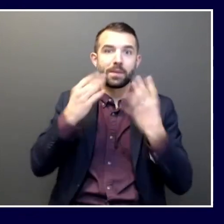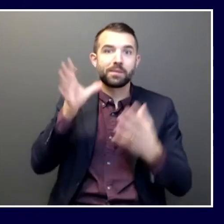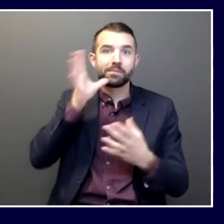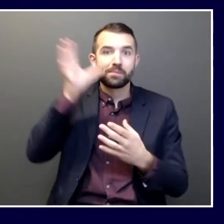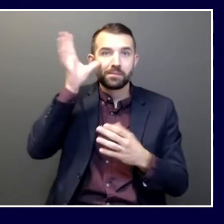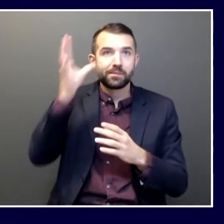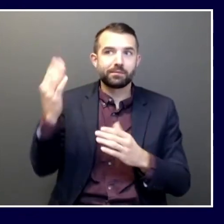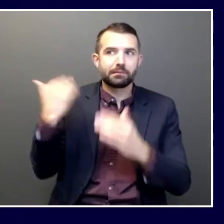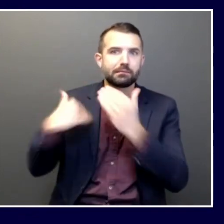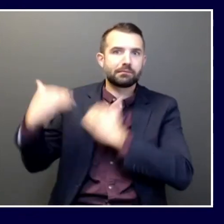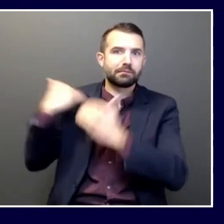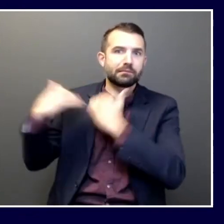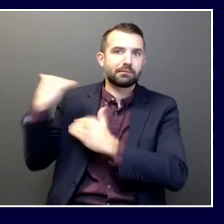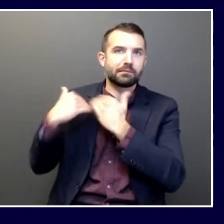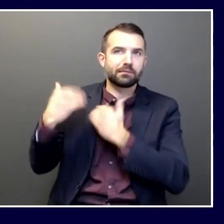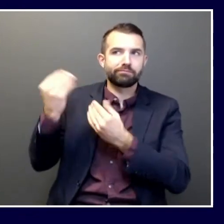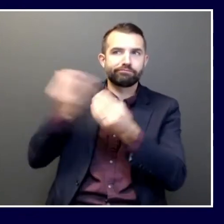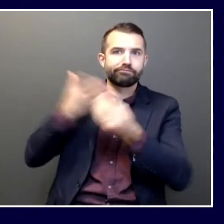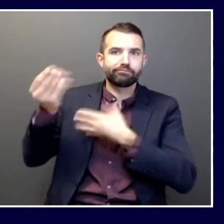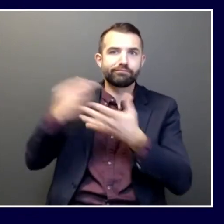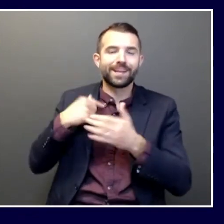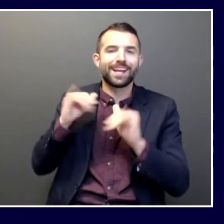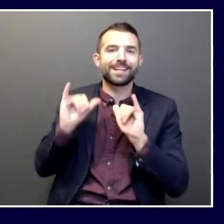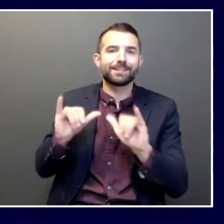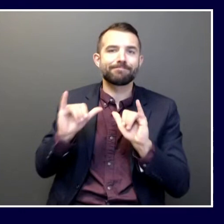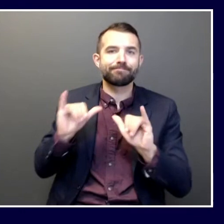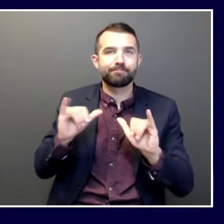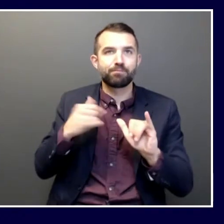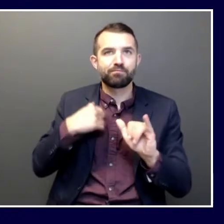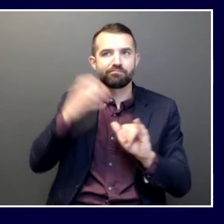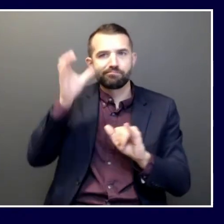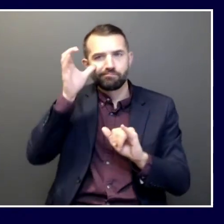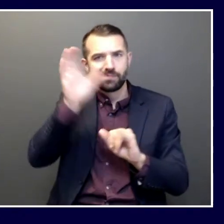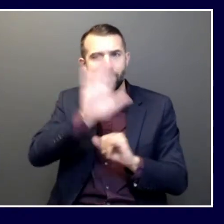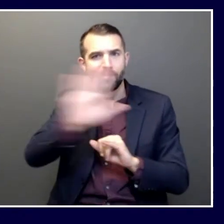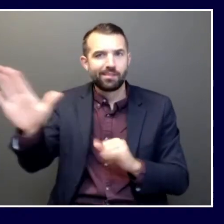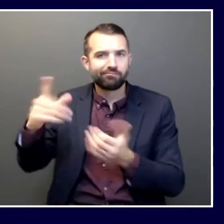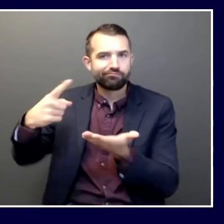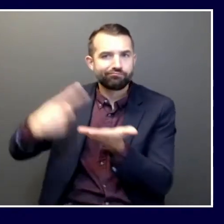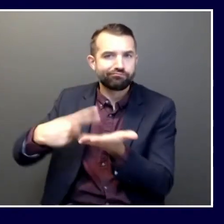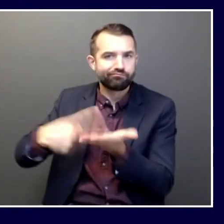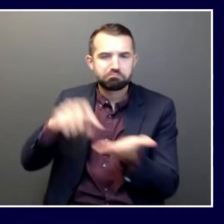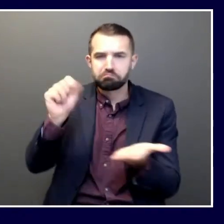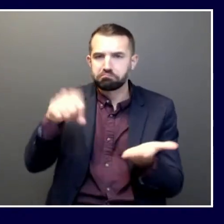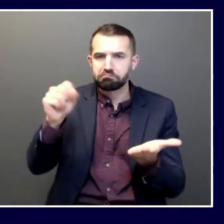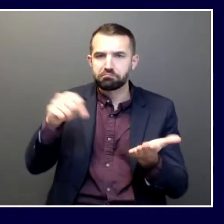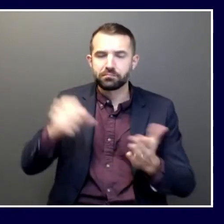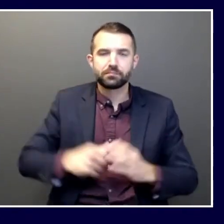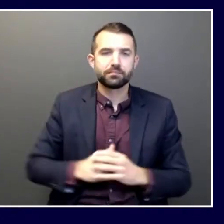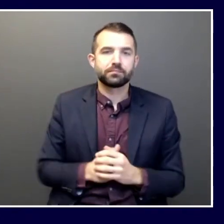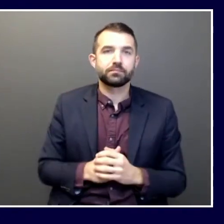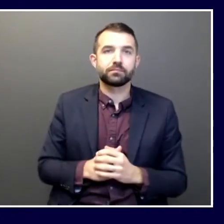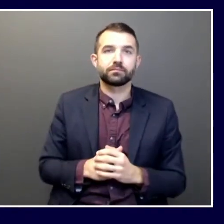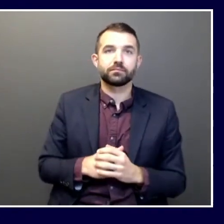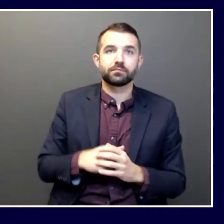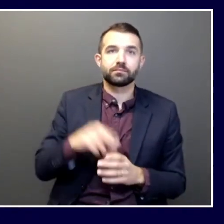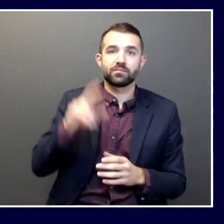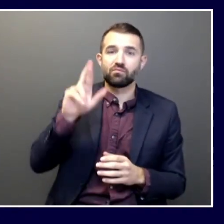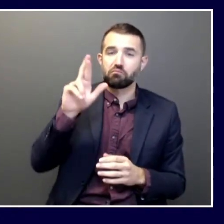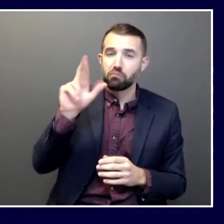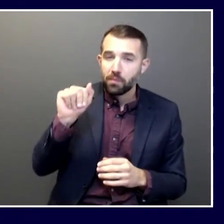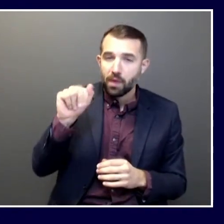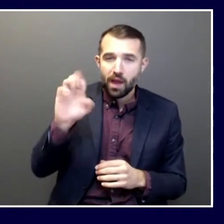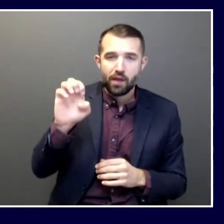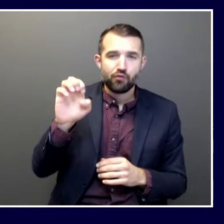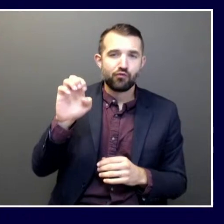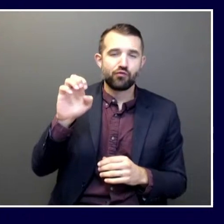talk directly with people about that today. That is around a potential rare side effect called